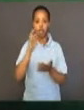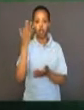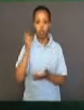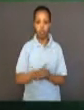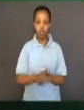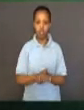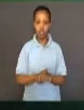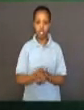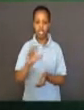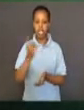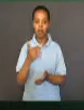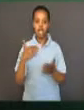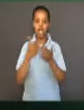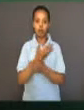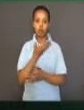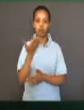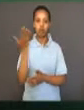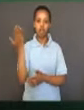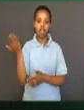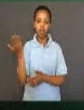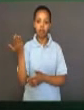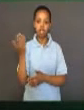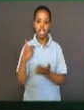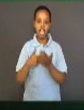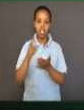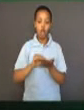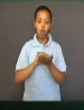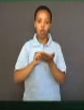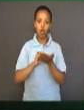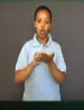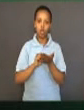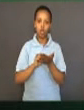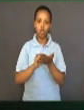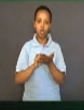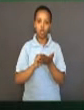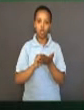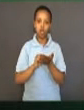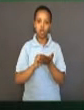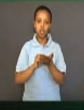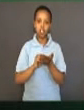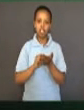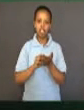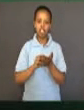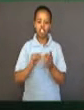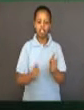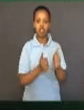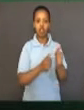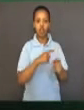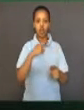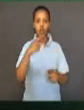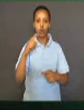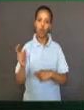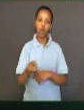He proposed that the molecules could have gone through a series of